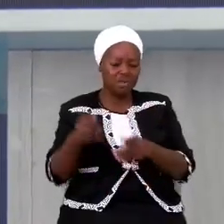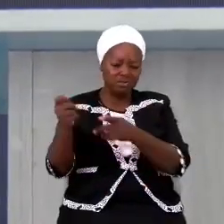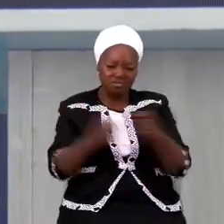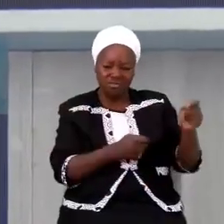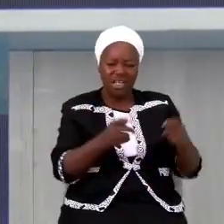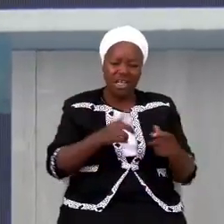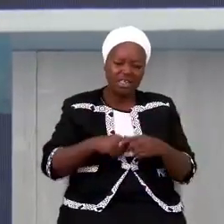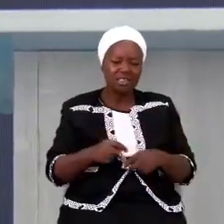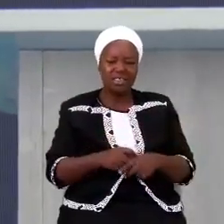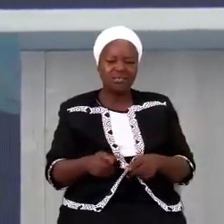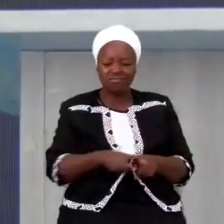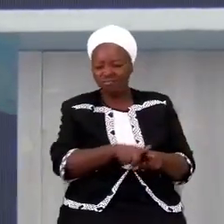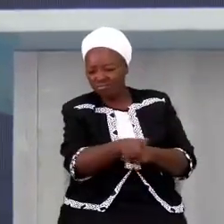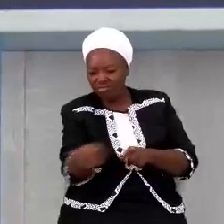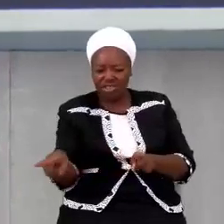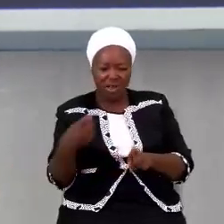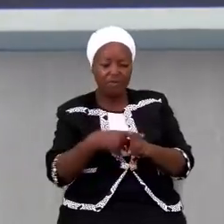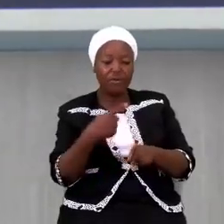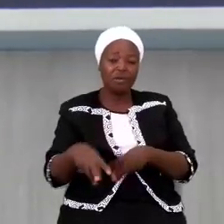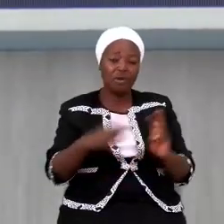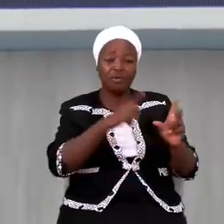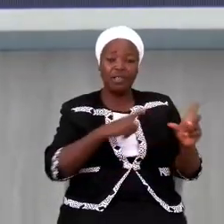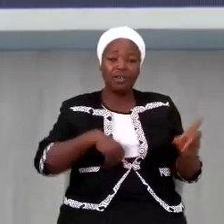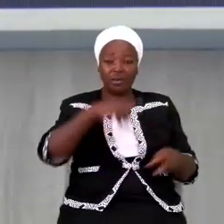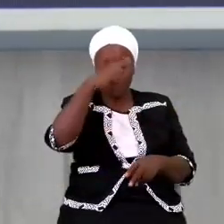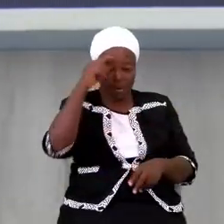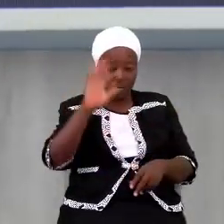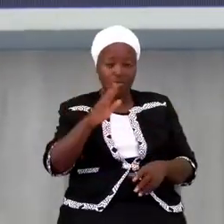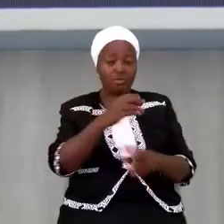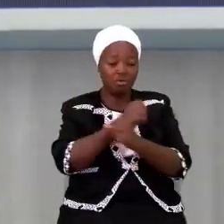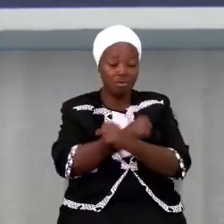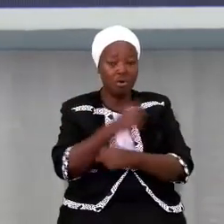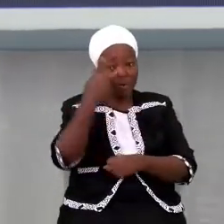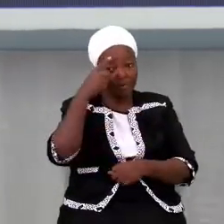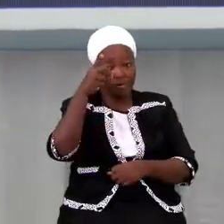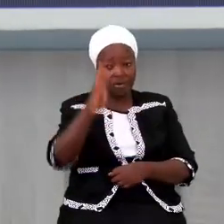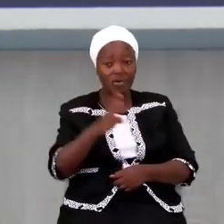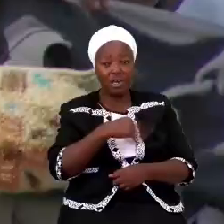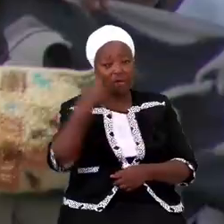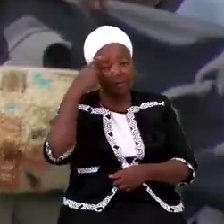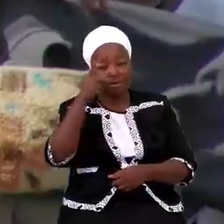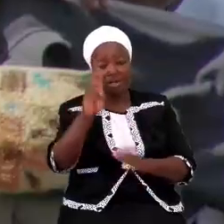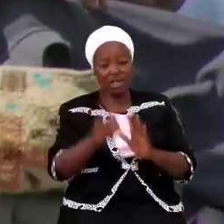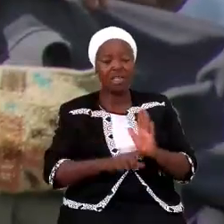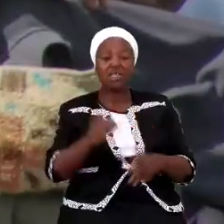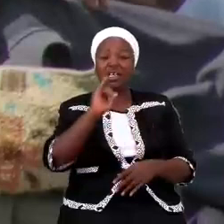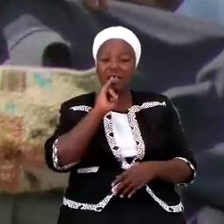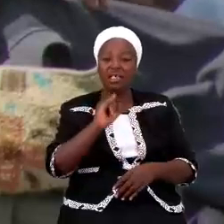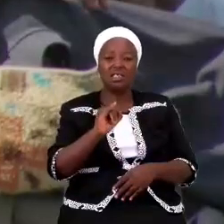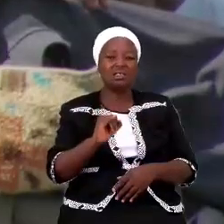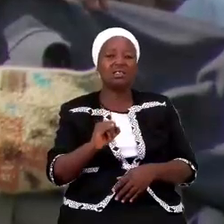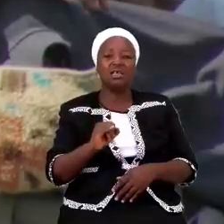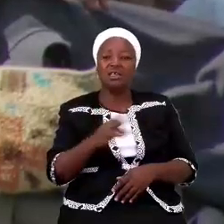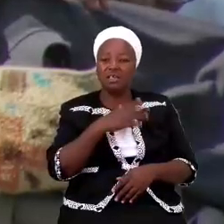for godliness is unrelenting. Look at number three here. Number three is the unrepressed